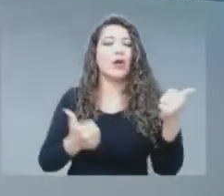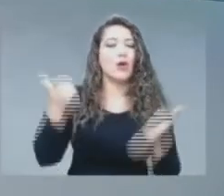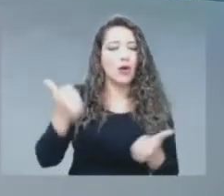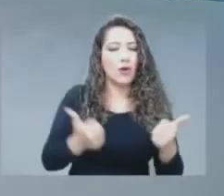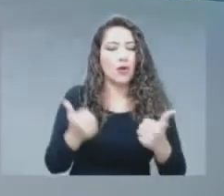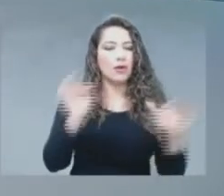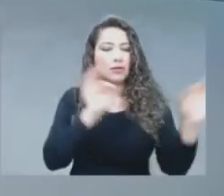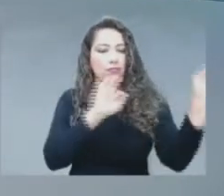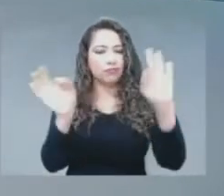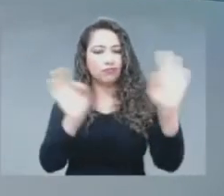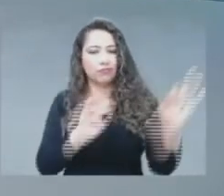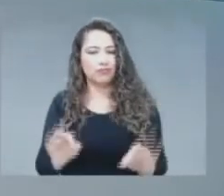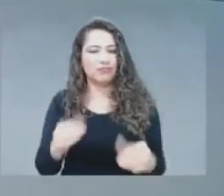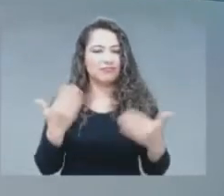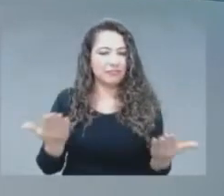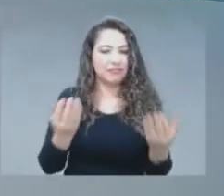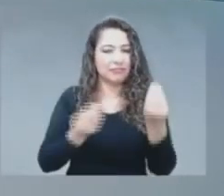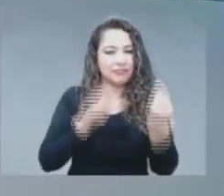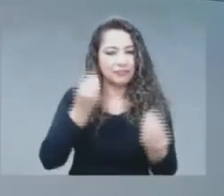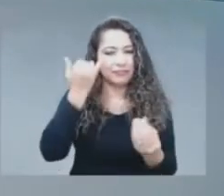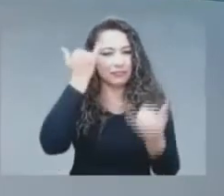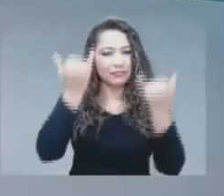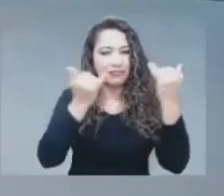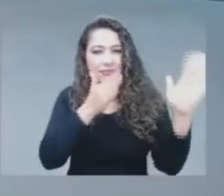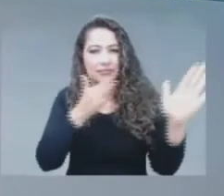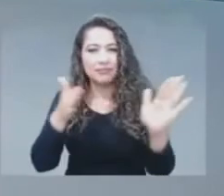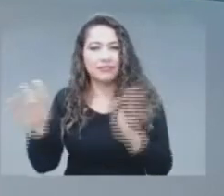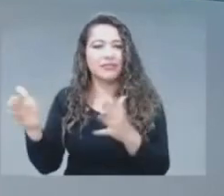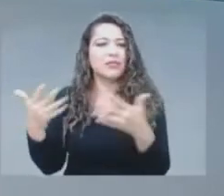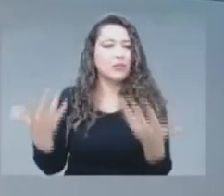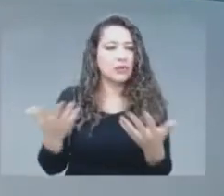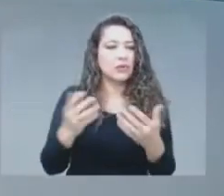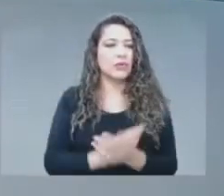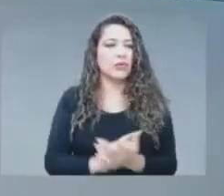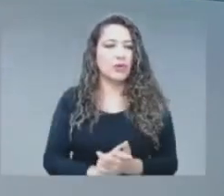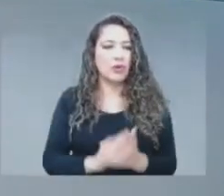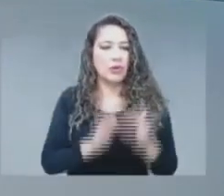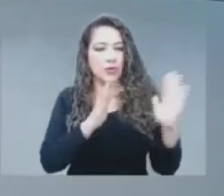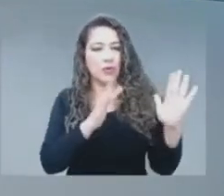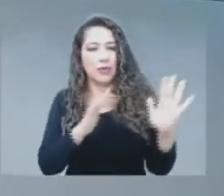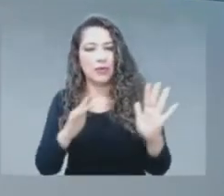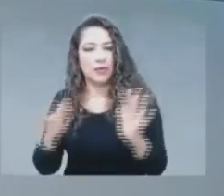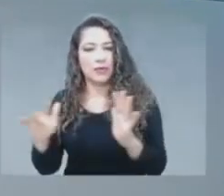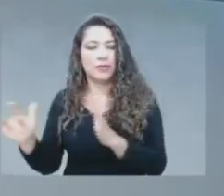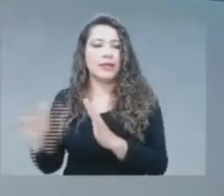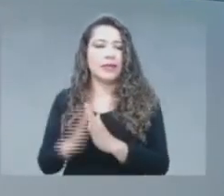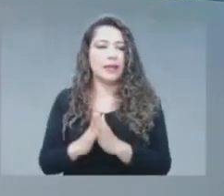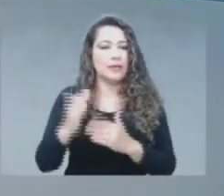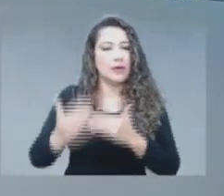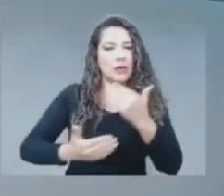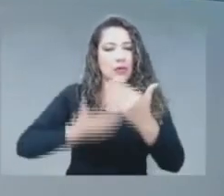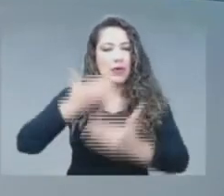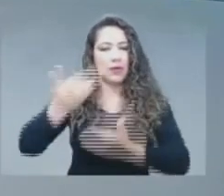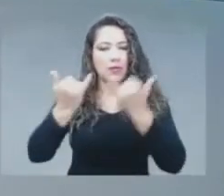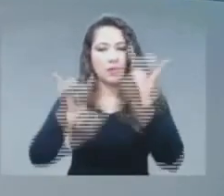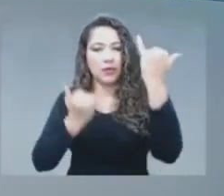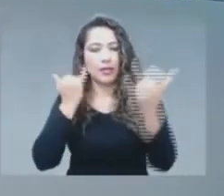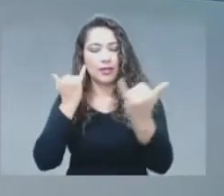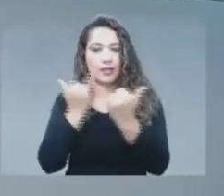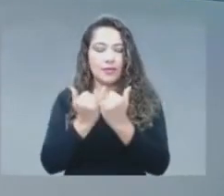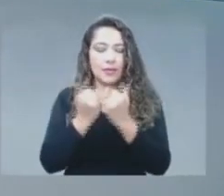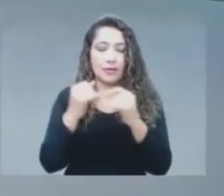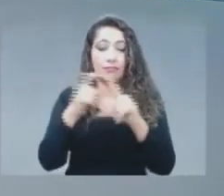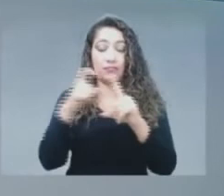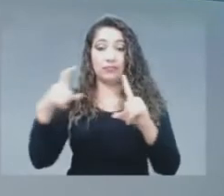the schemes to, you know, allow us to determine and to value that economic aspect of there, and also to identify and to